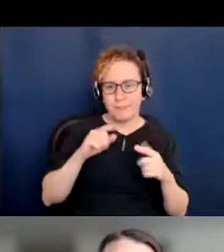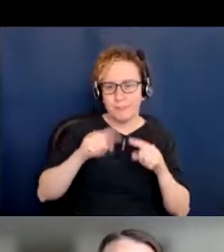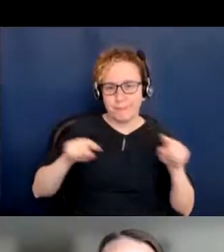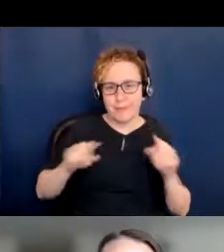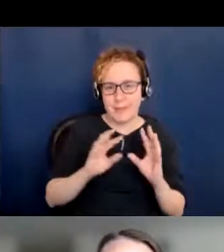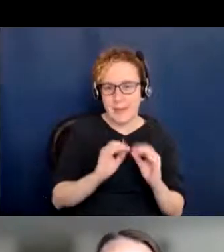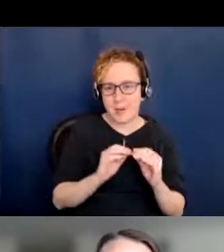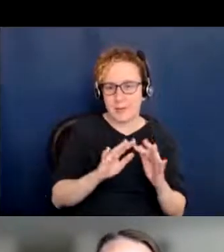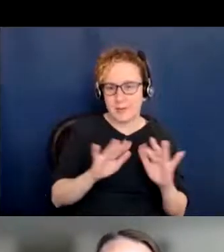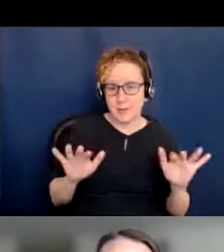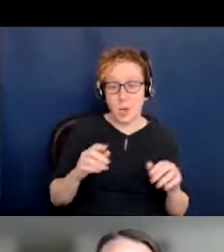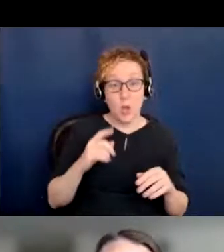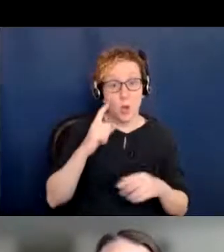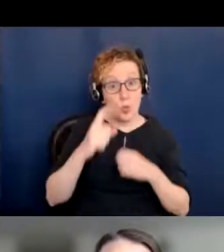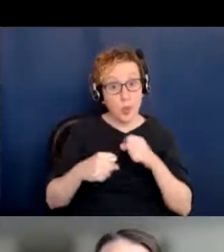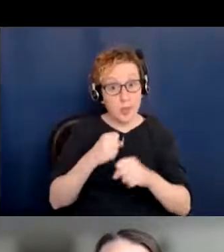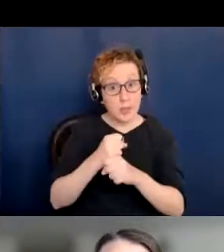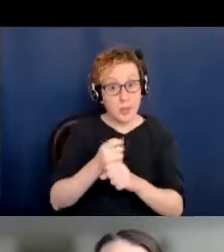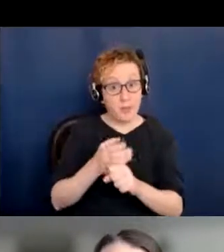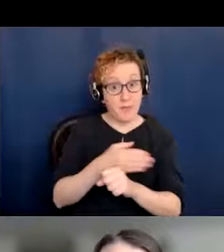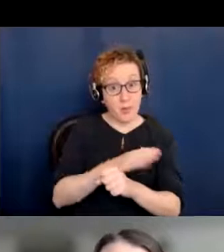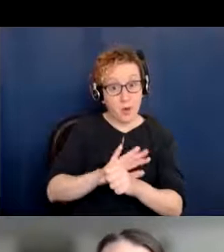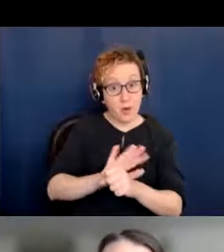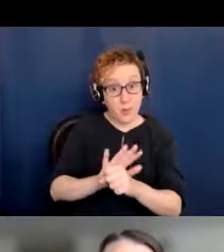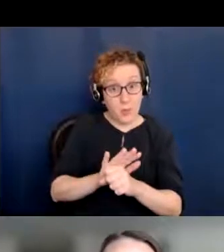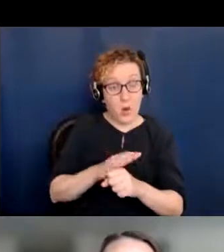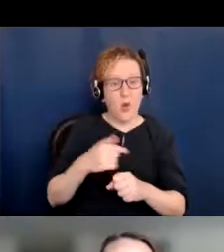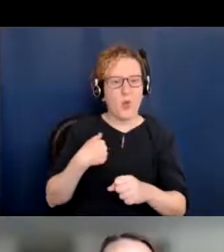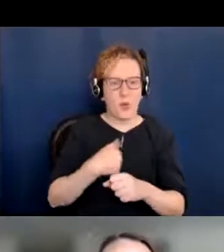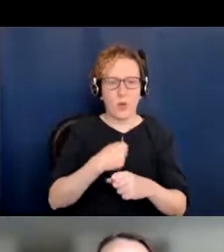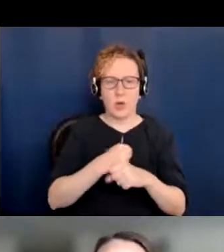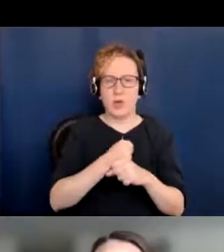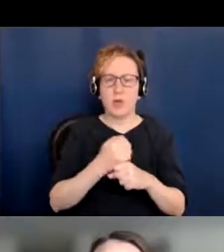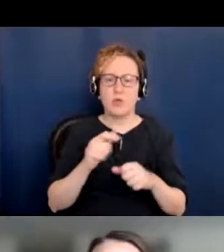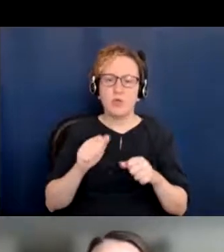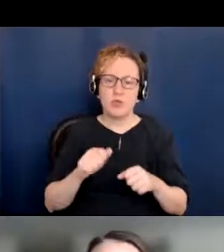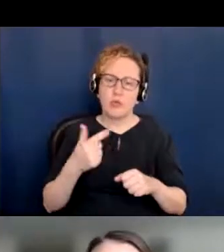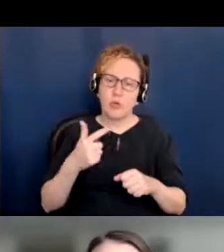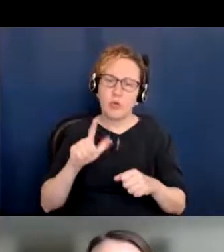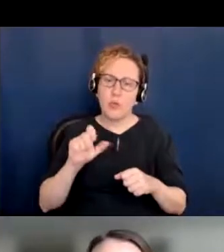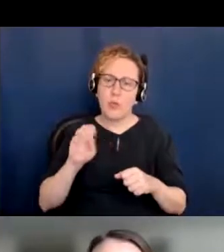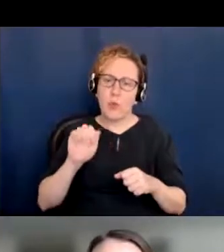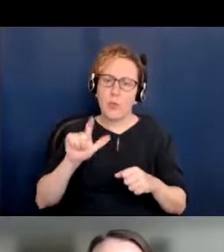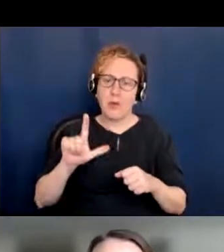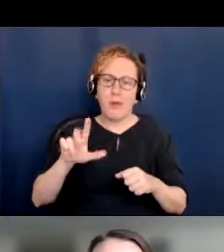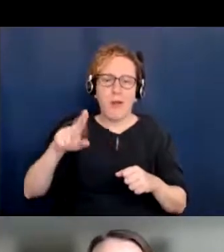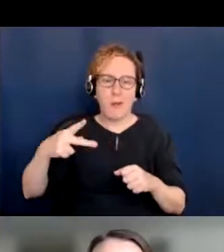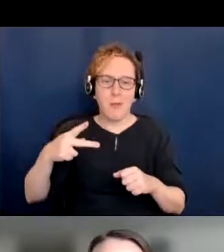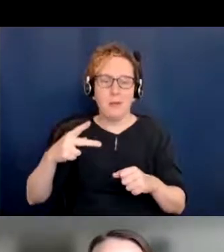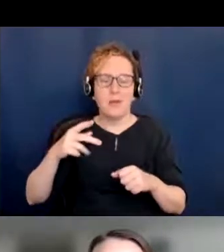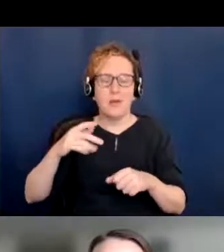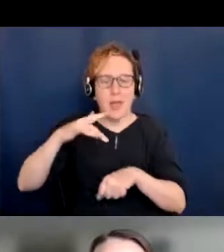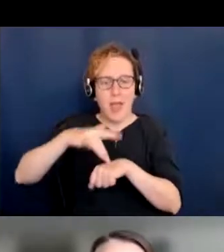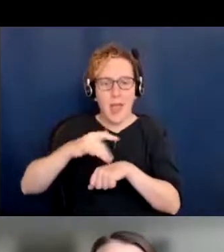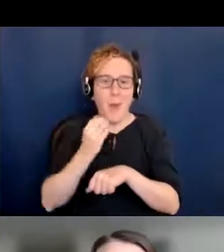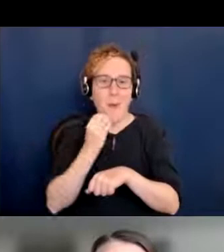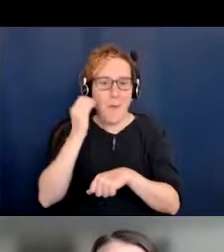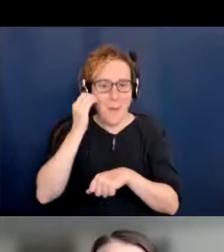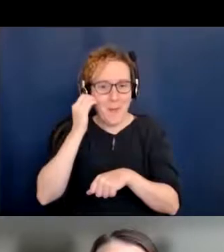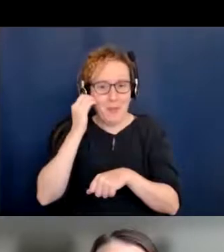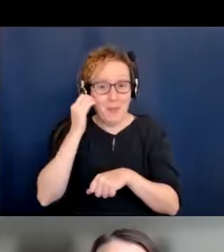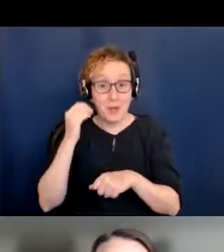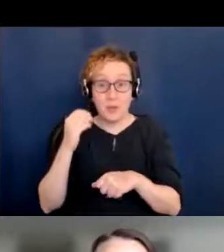we started working on our Global Up at Home program. And the whole idea around this was creating